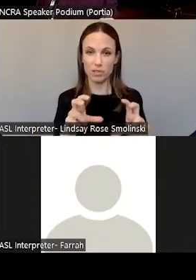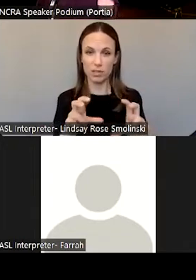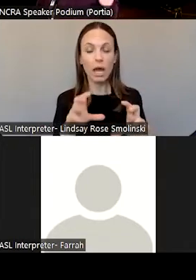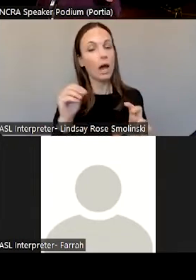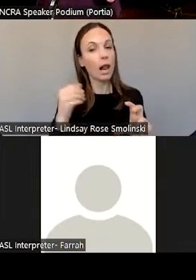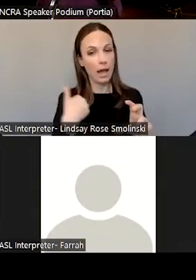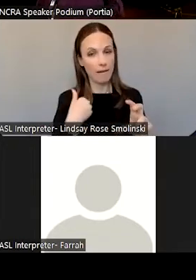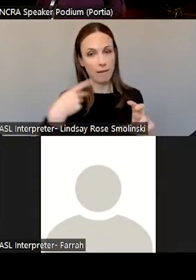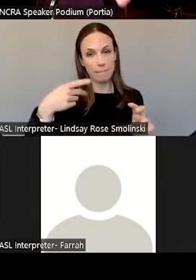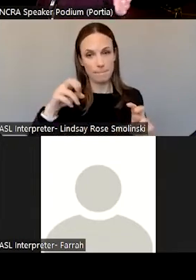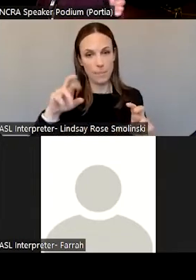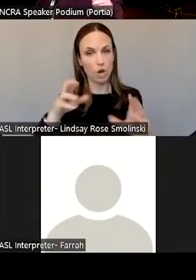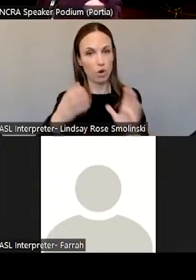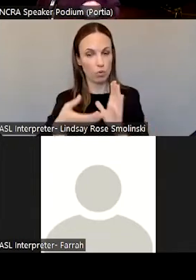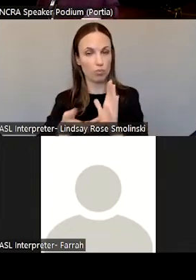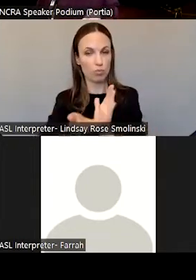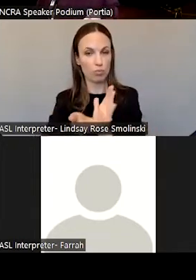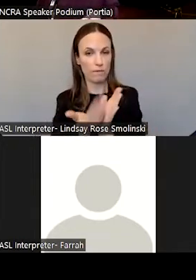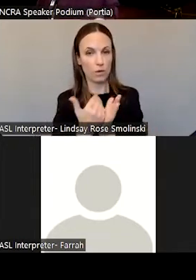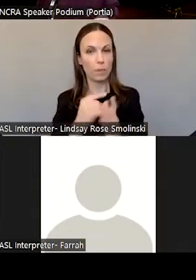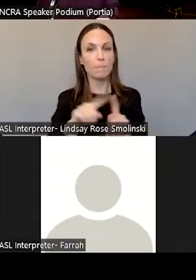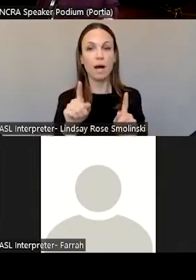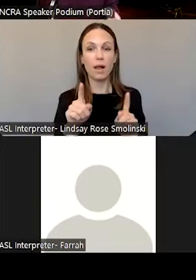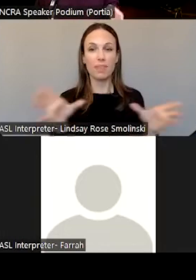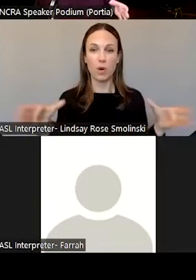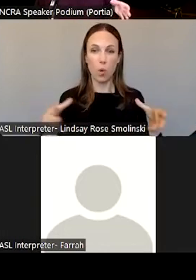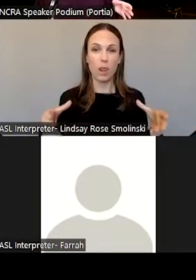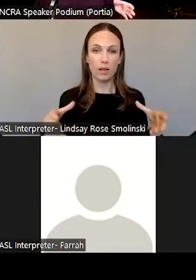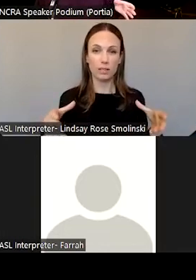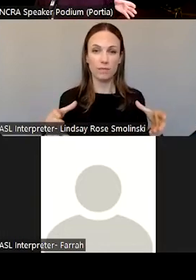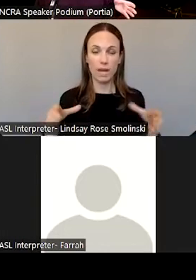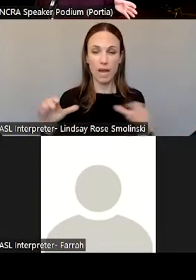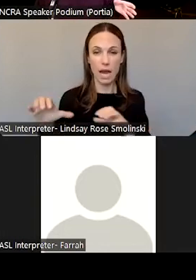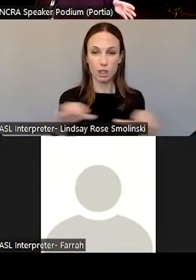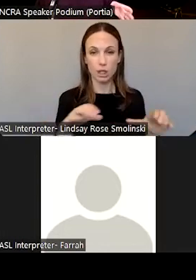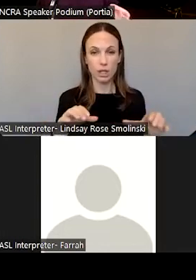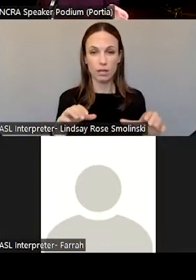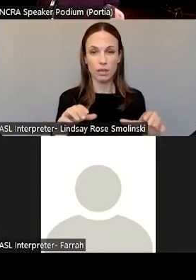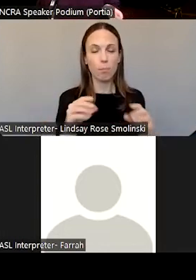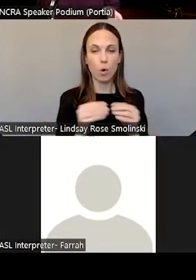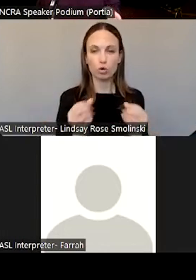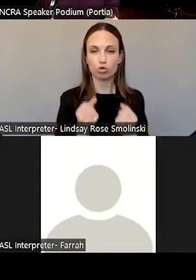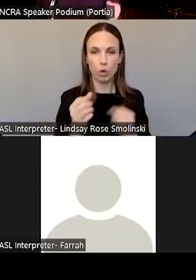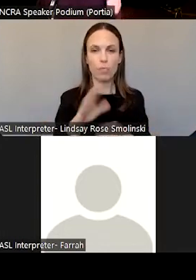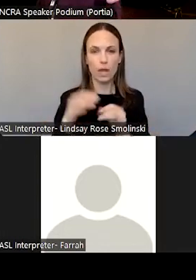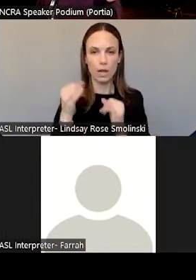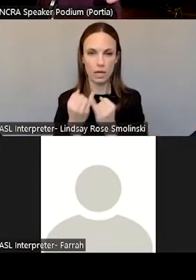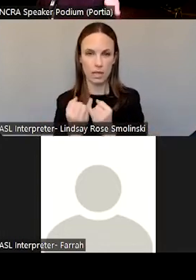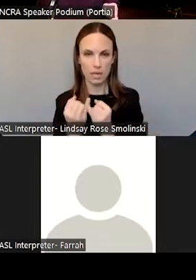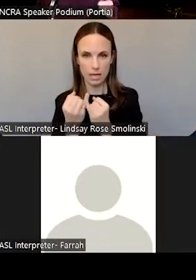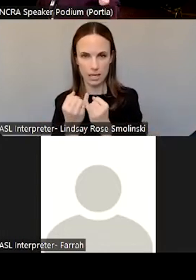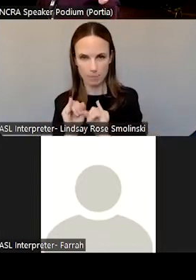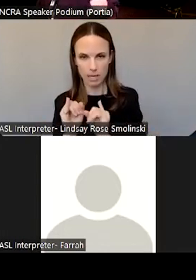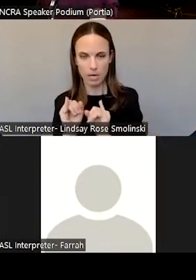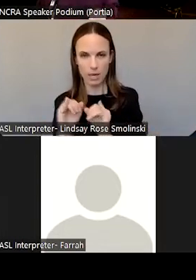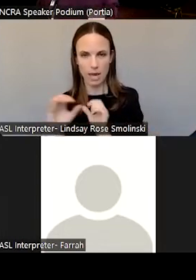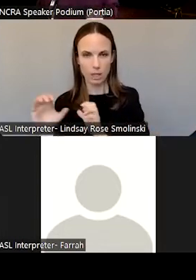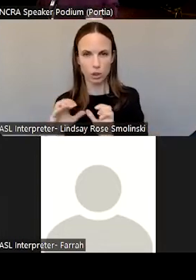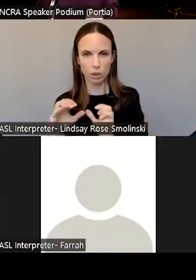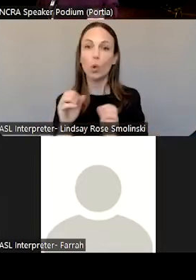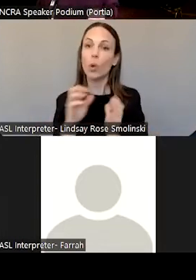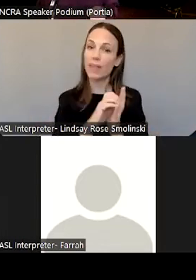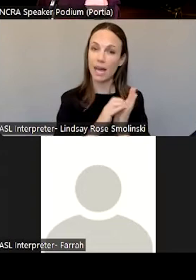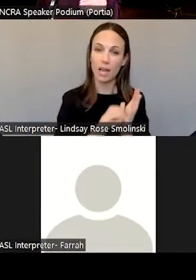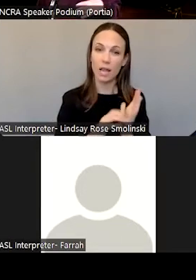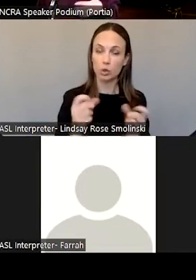reviewed. But the collective action, as Jessica pointed out, is even stronger than the individual action. And so what the calculator